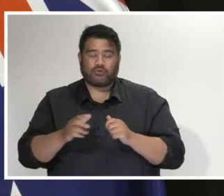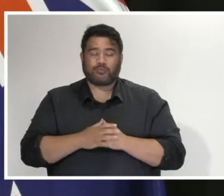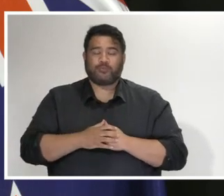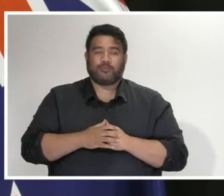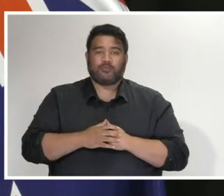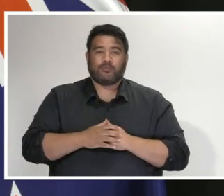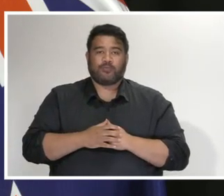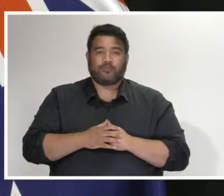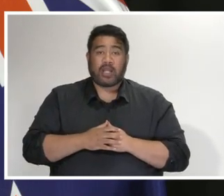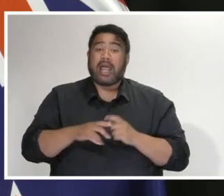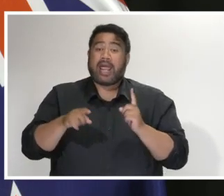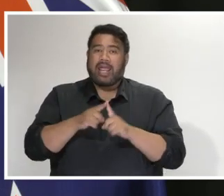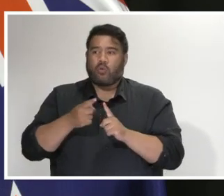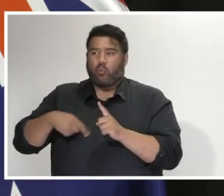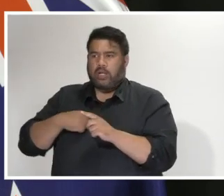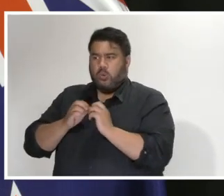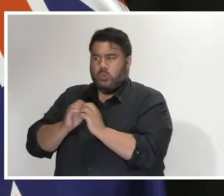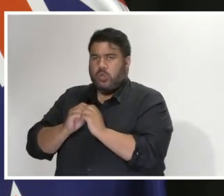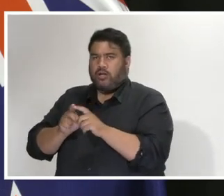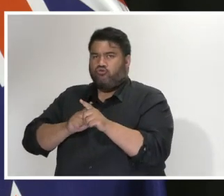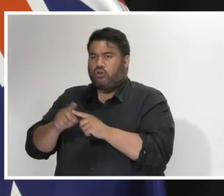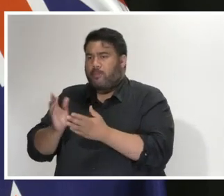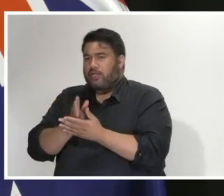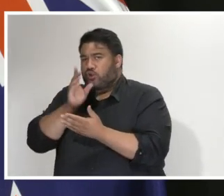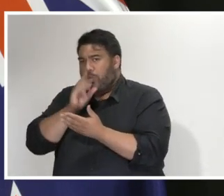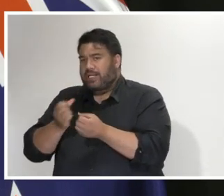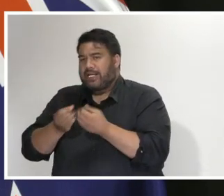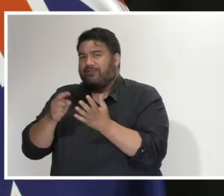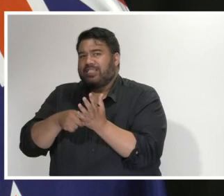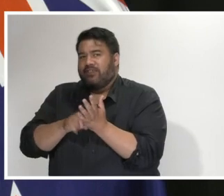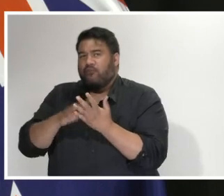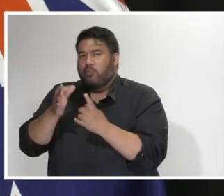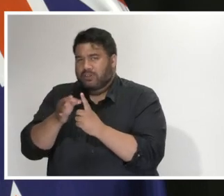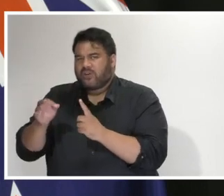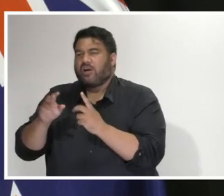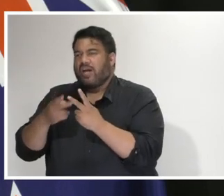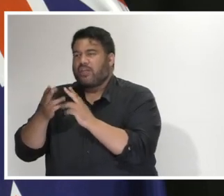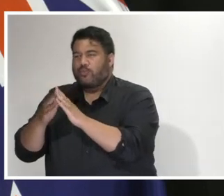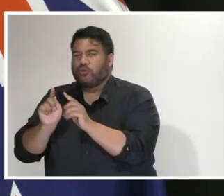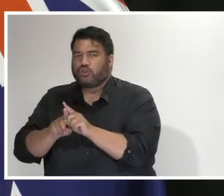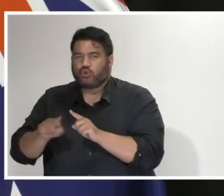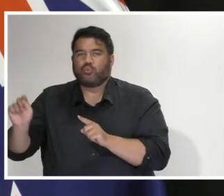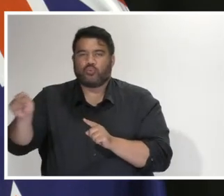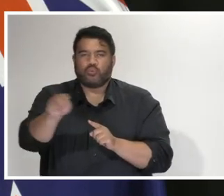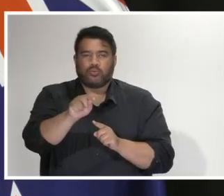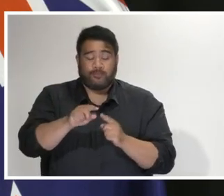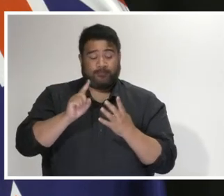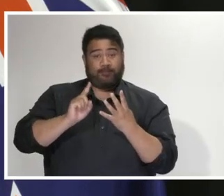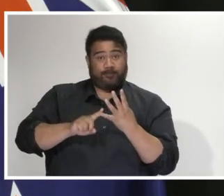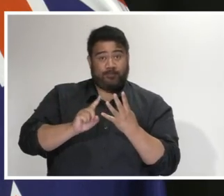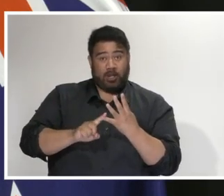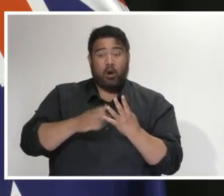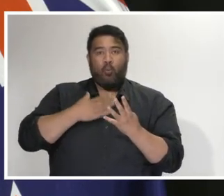providing content for Pacifica and other communities. And the fourth is making sure that we've got more resources available for